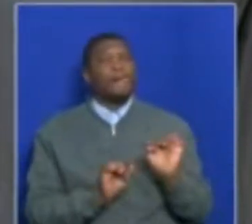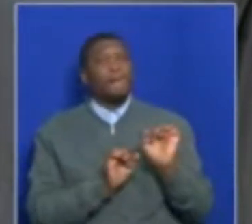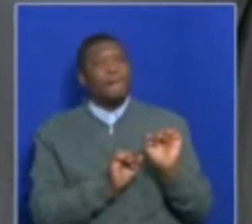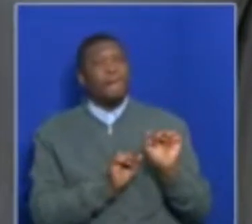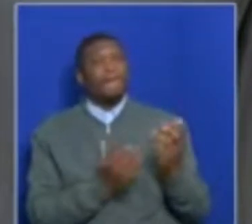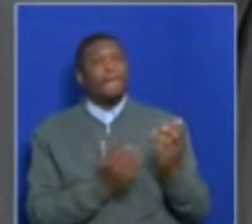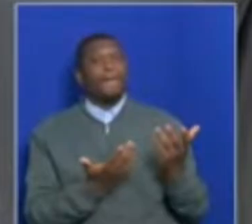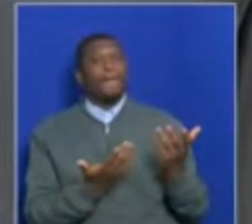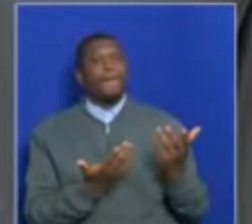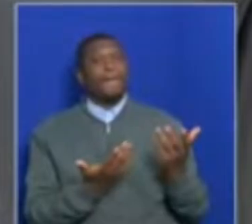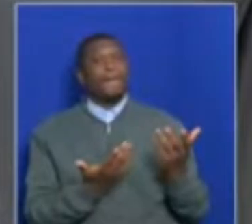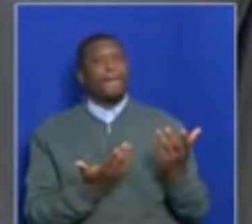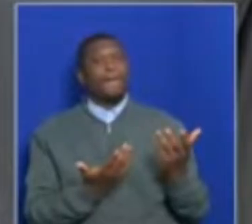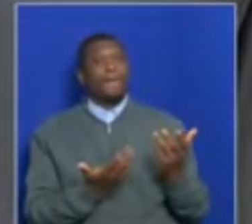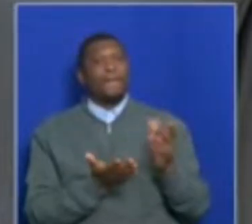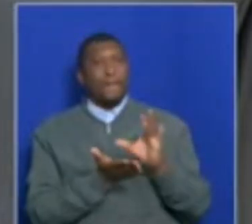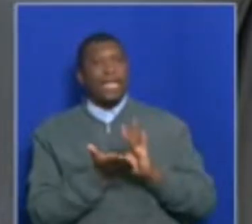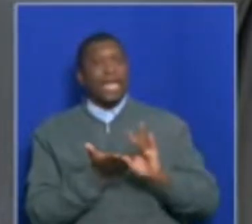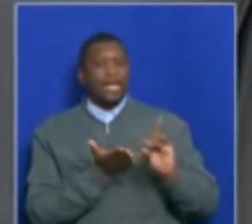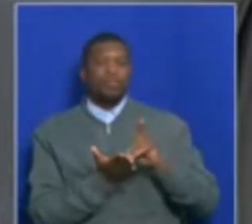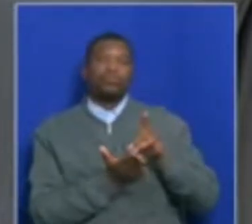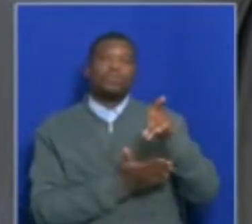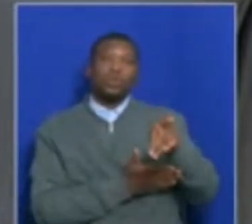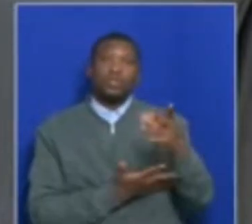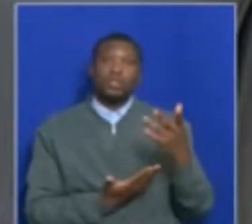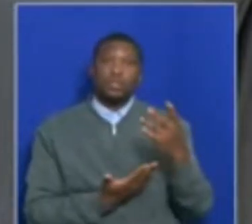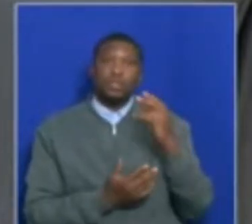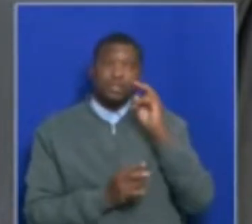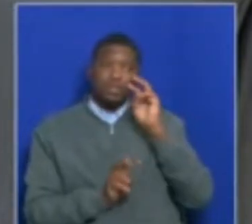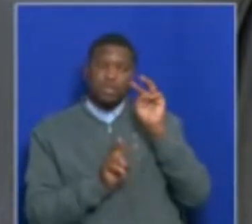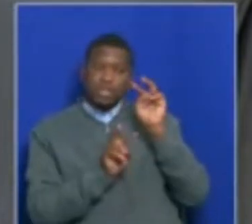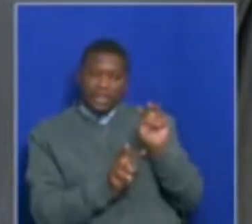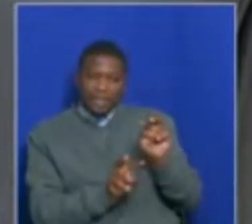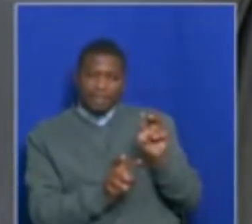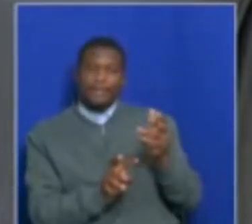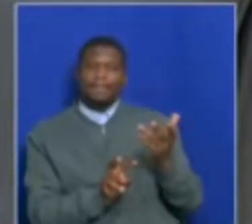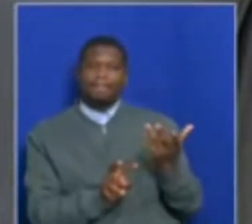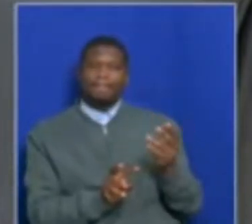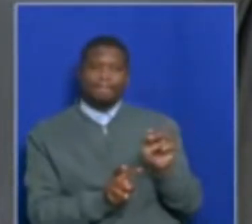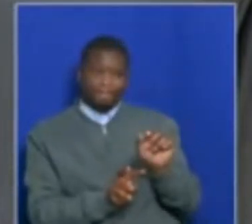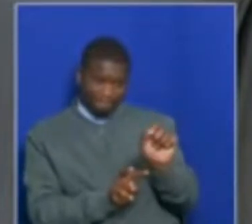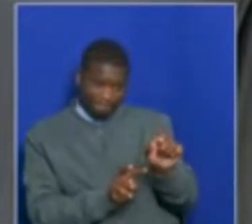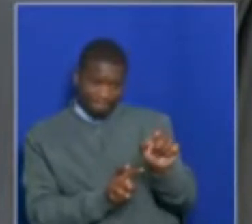cash deposits. It seems that the